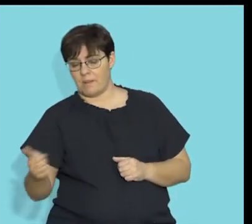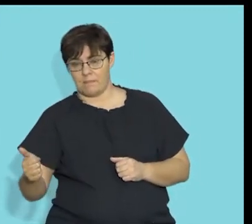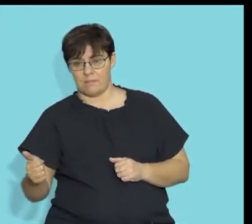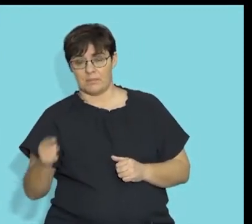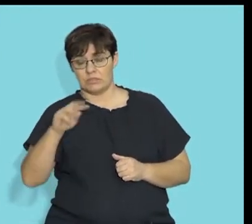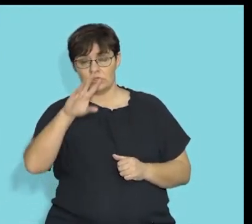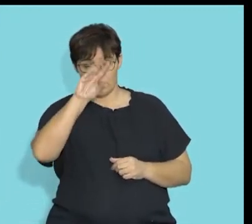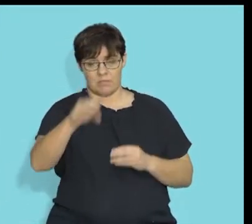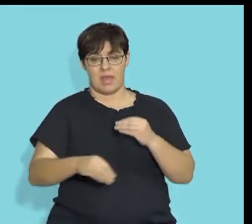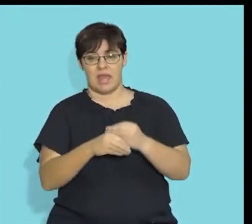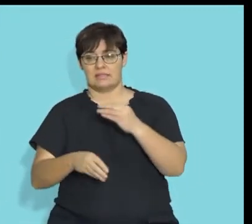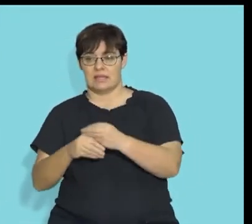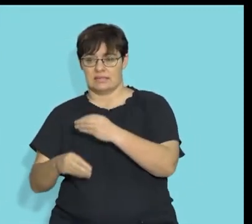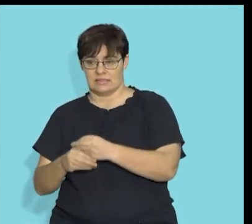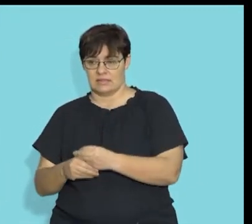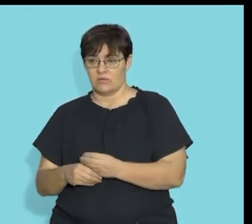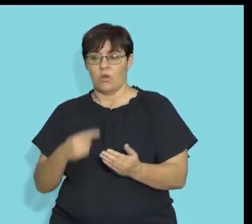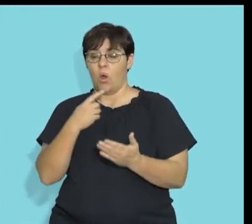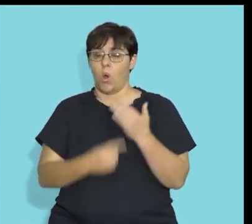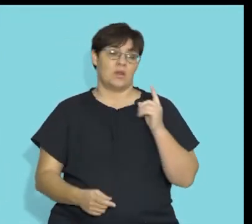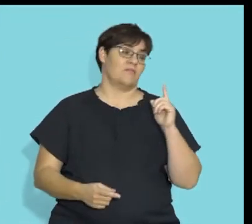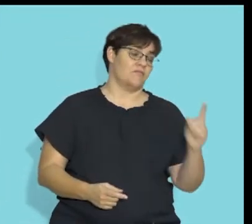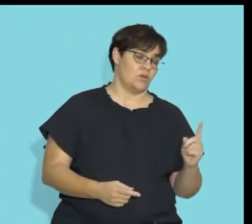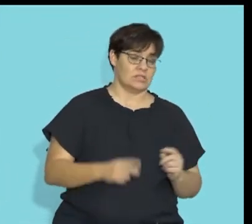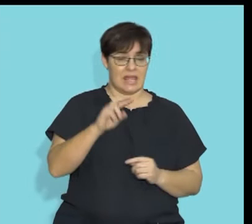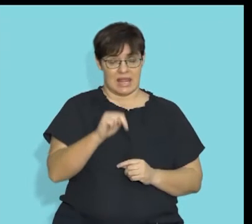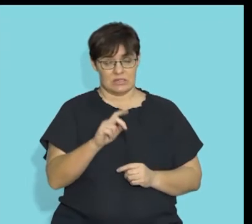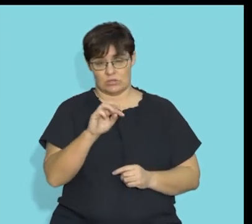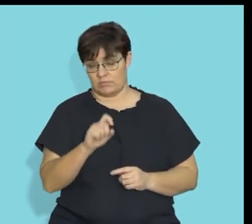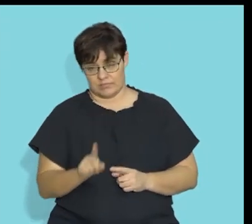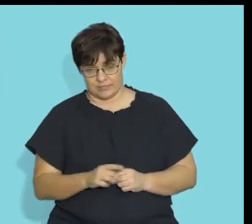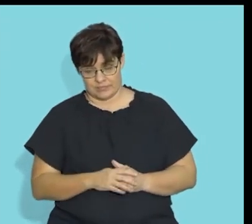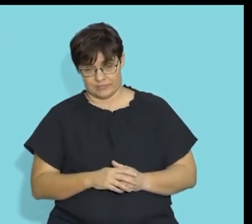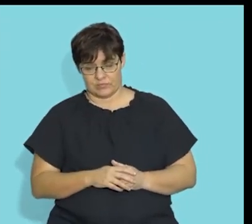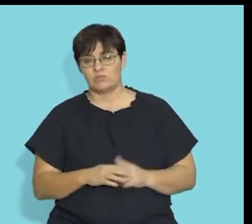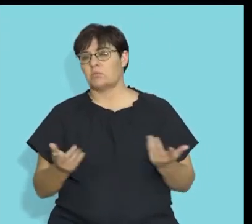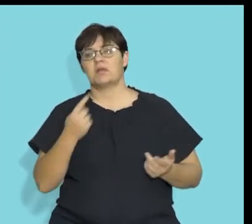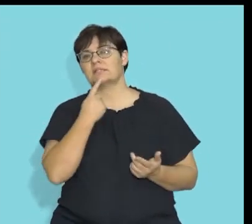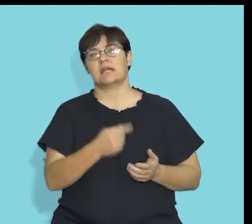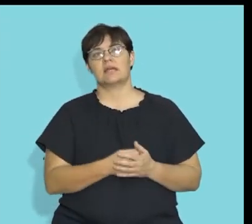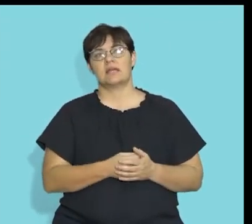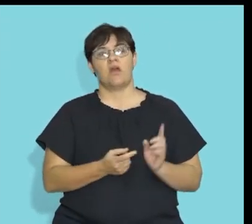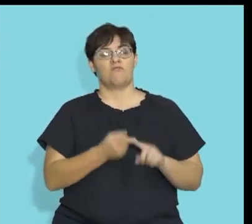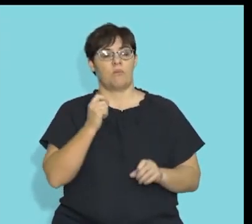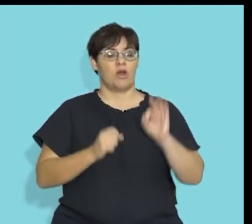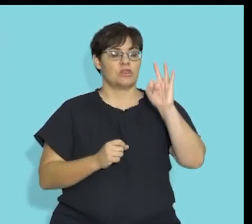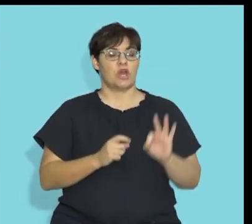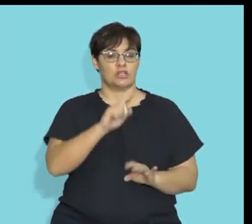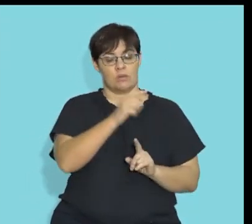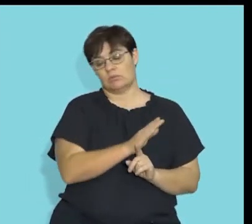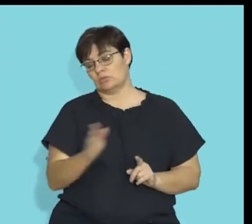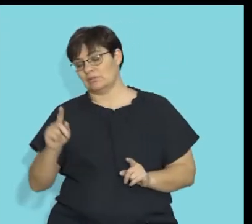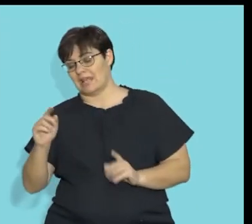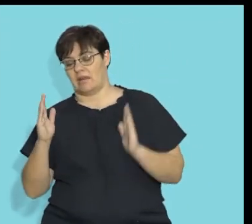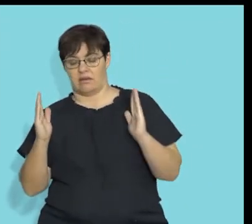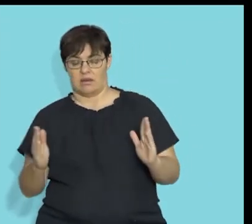terms in a sequence and not only the first n terms. So I could hypothetically add from the 3rd term